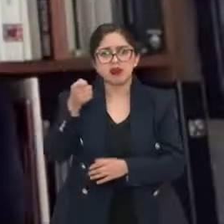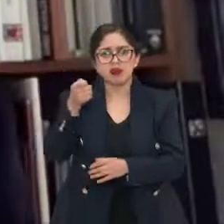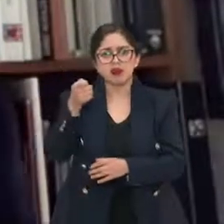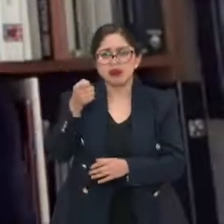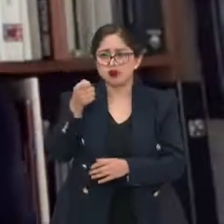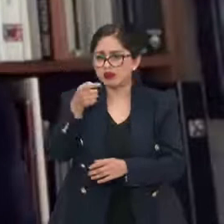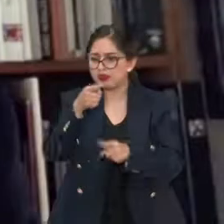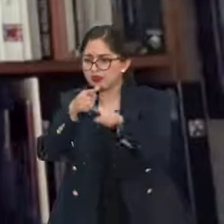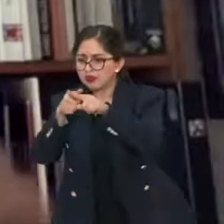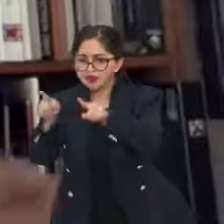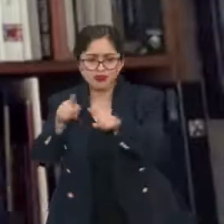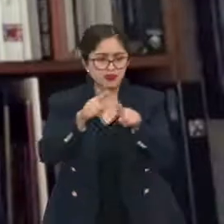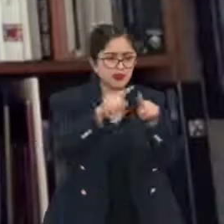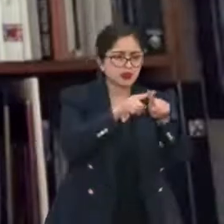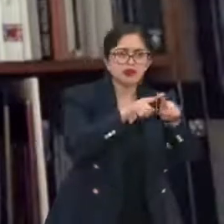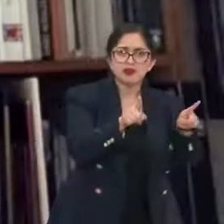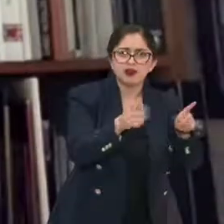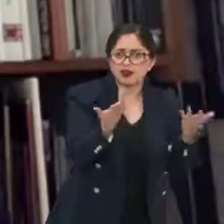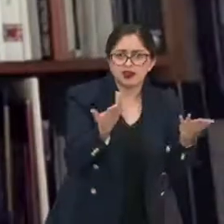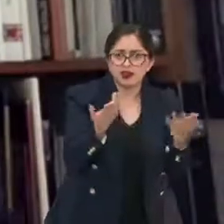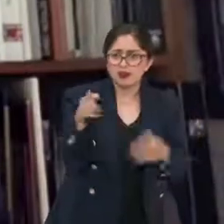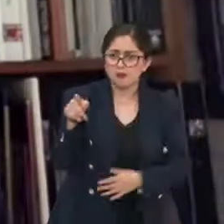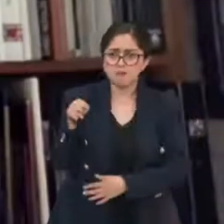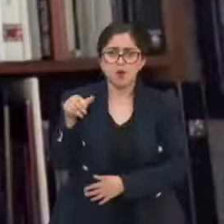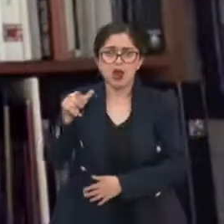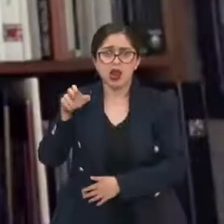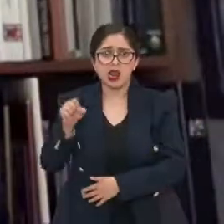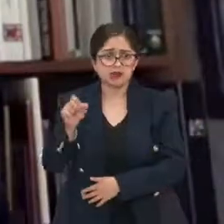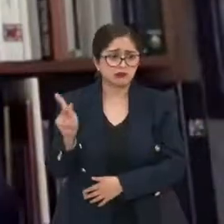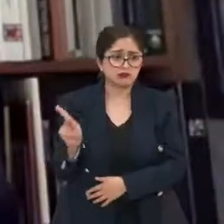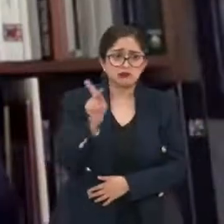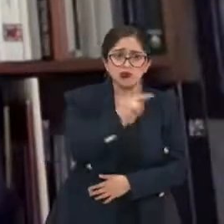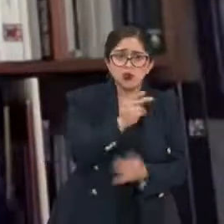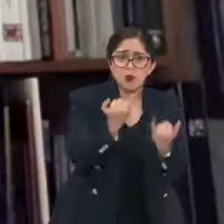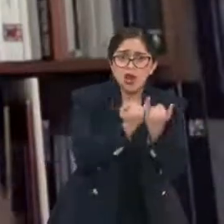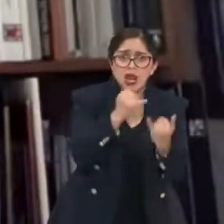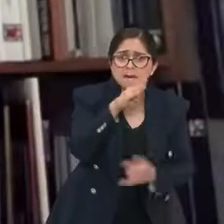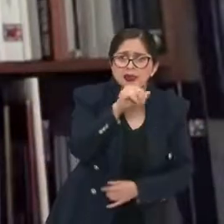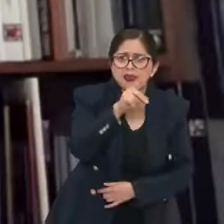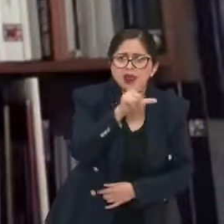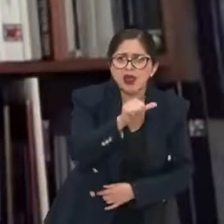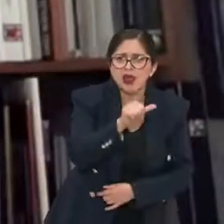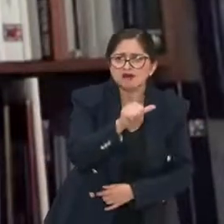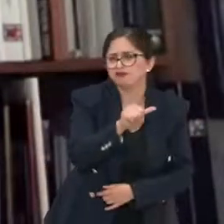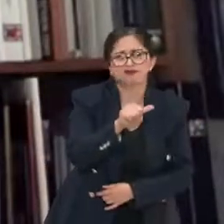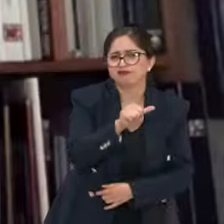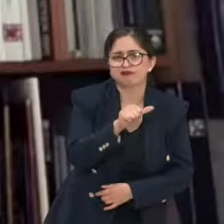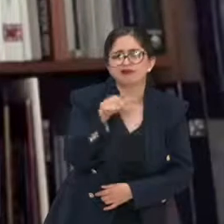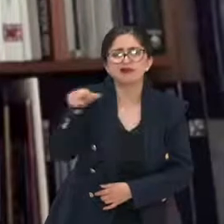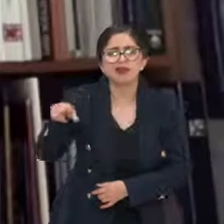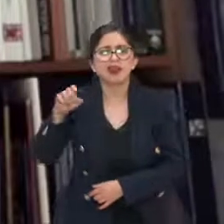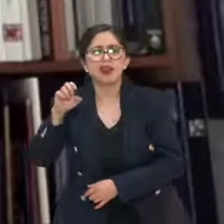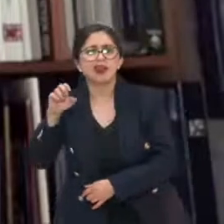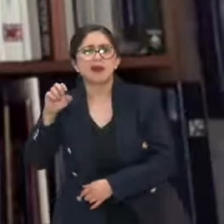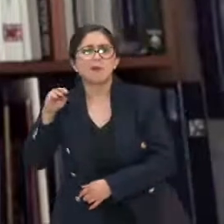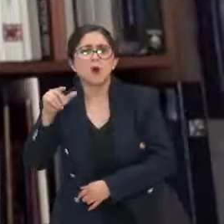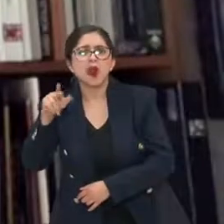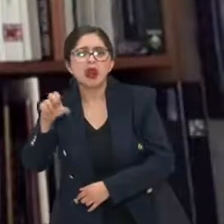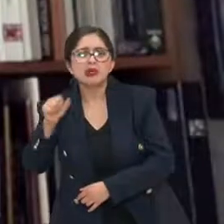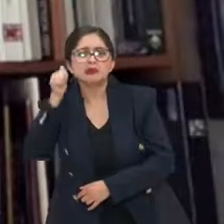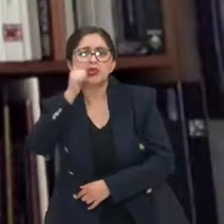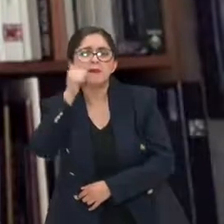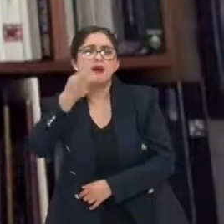personality cult, and to make deeper this preference. Morales Morales' discourse was